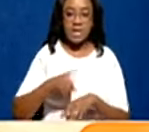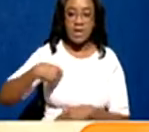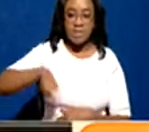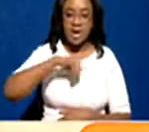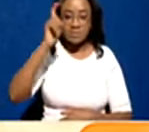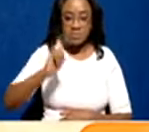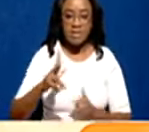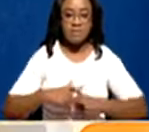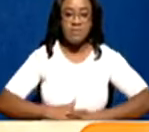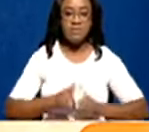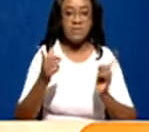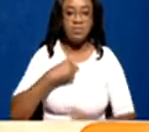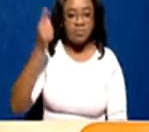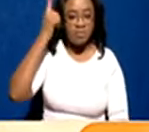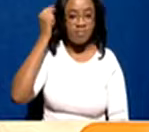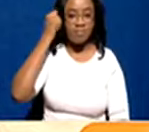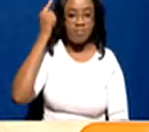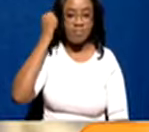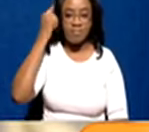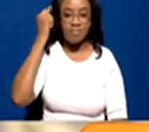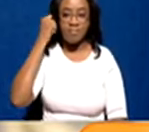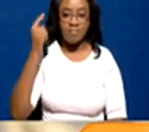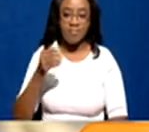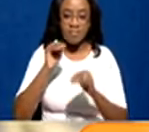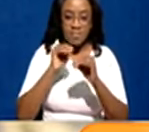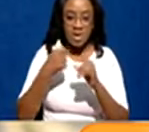must start thinking or continually